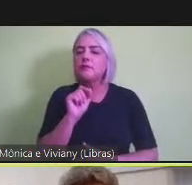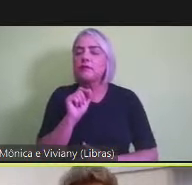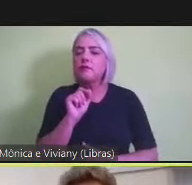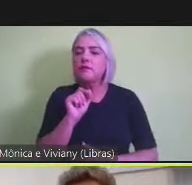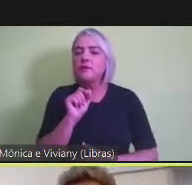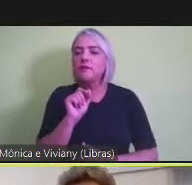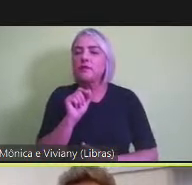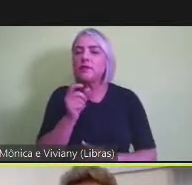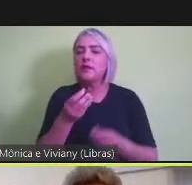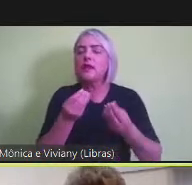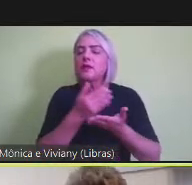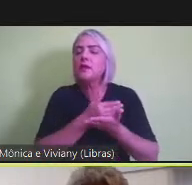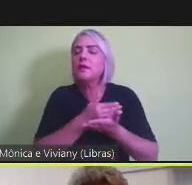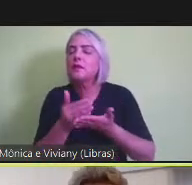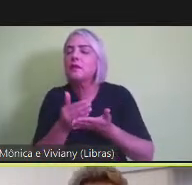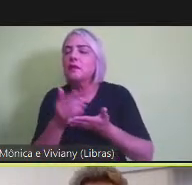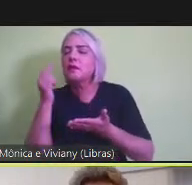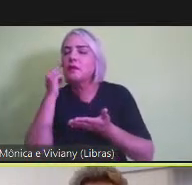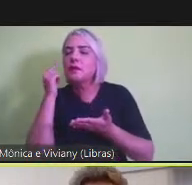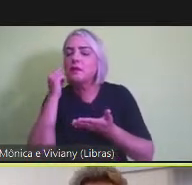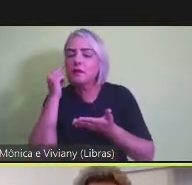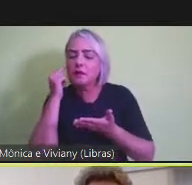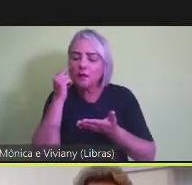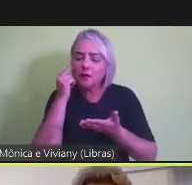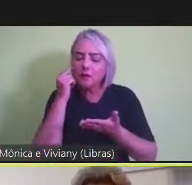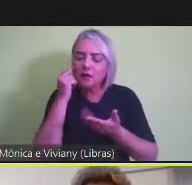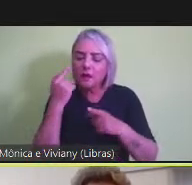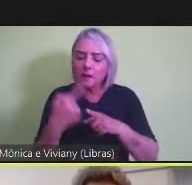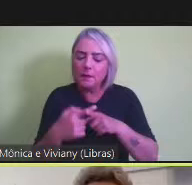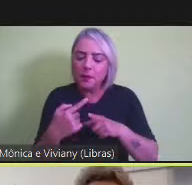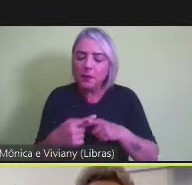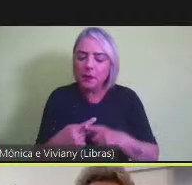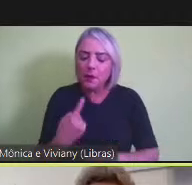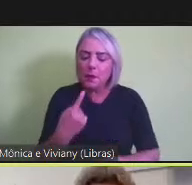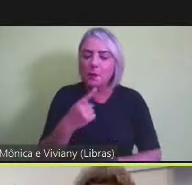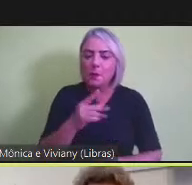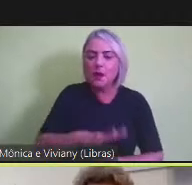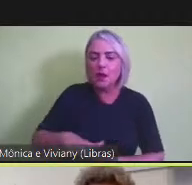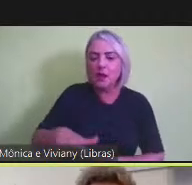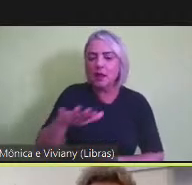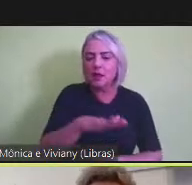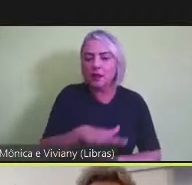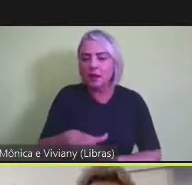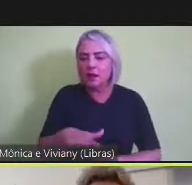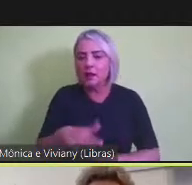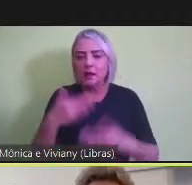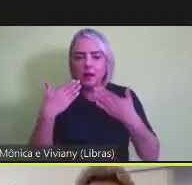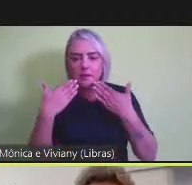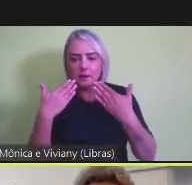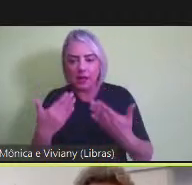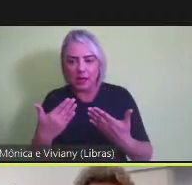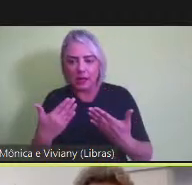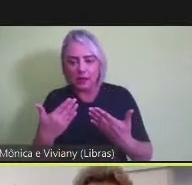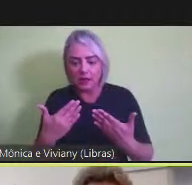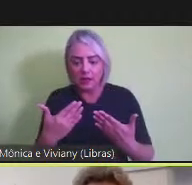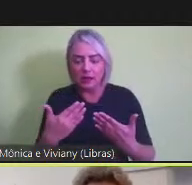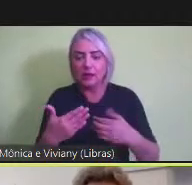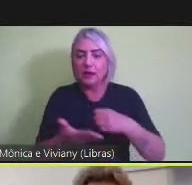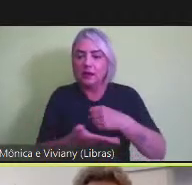with recommendations. So I'm going to start from that because one of the dimensions that